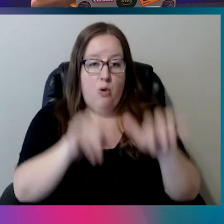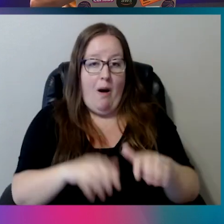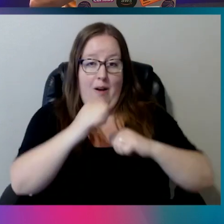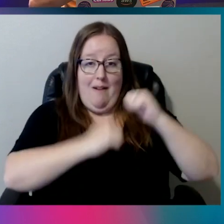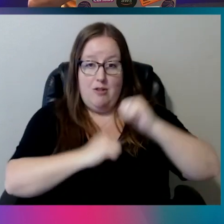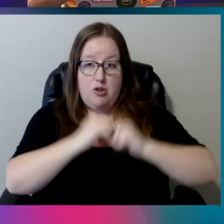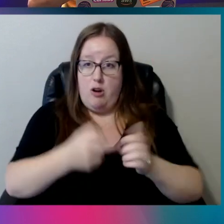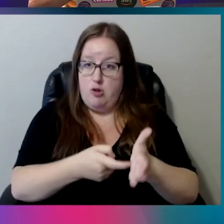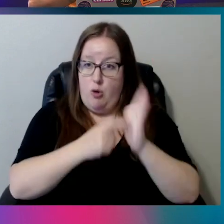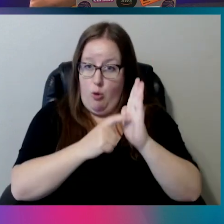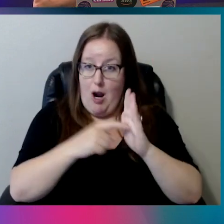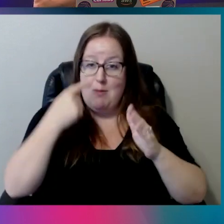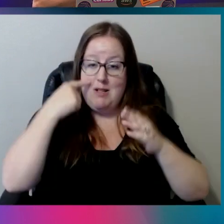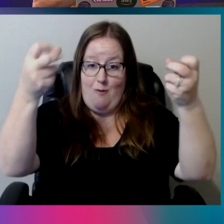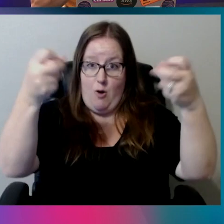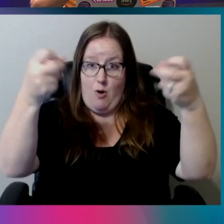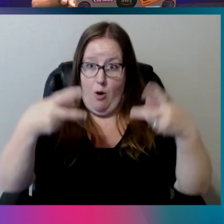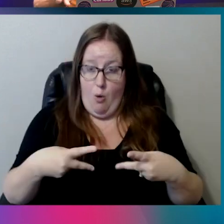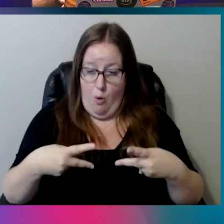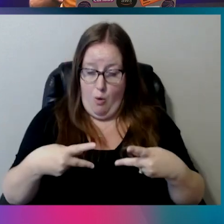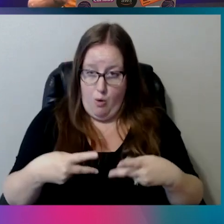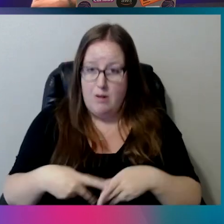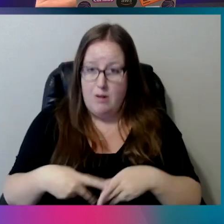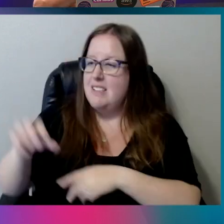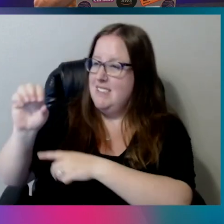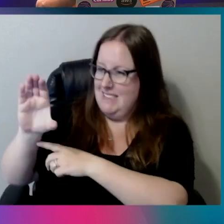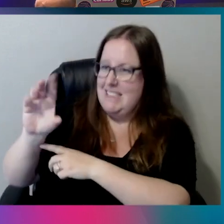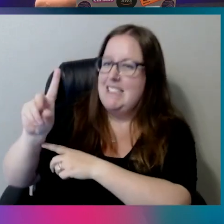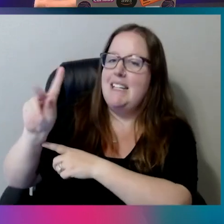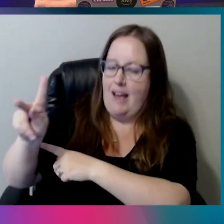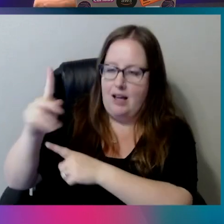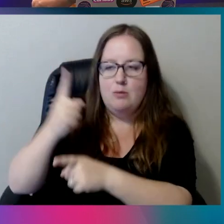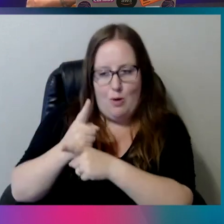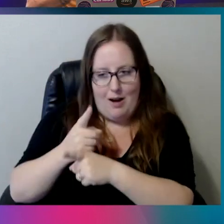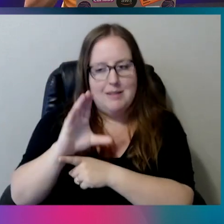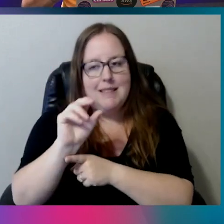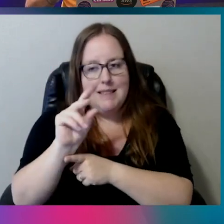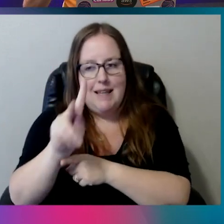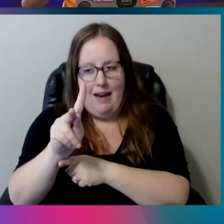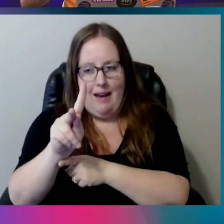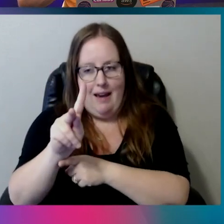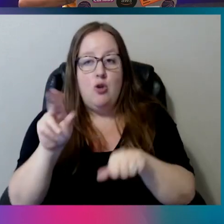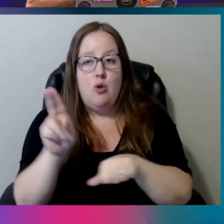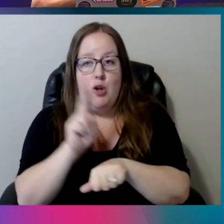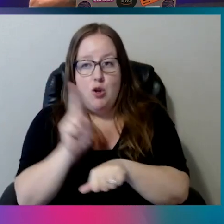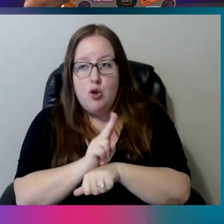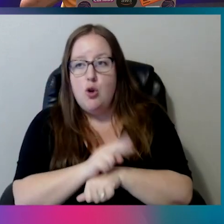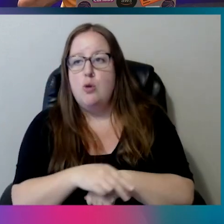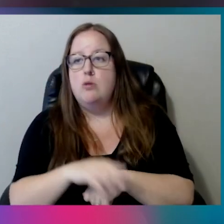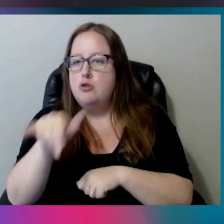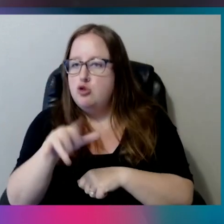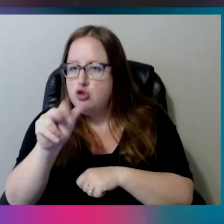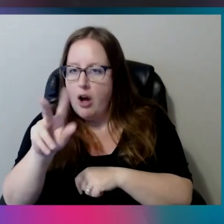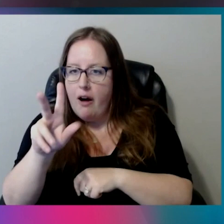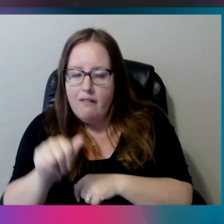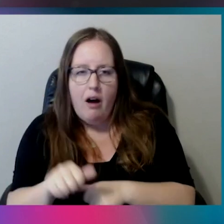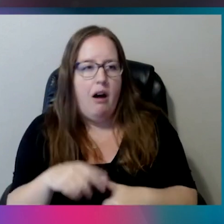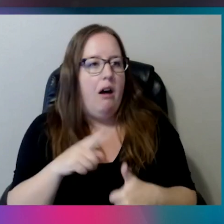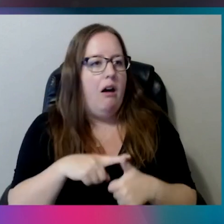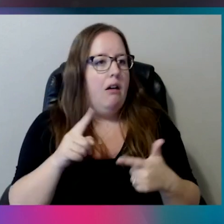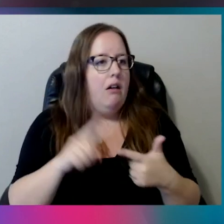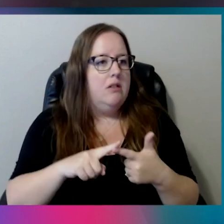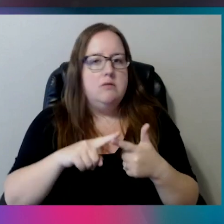code. Better known as the CDK. Better known as the CDK, right? So you can use C#, Java,